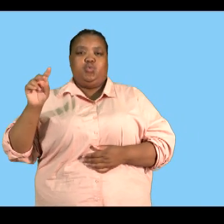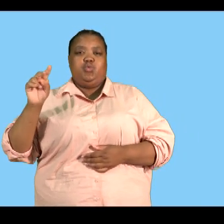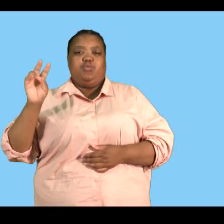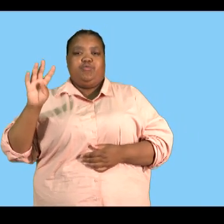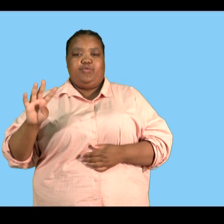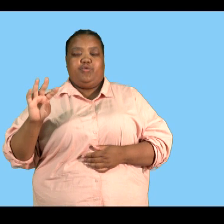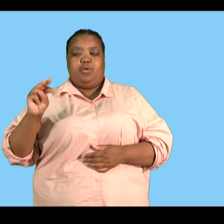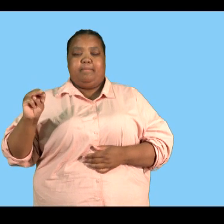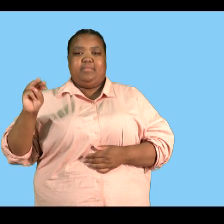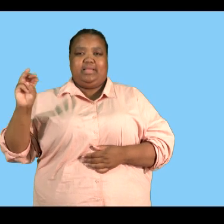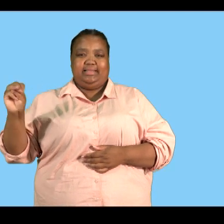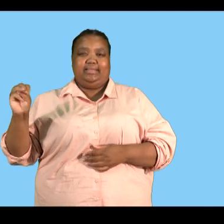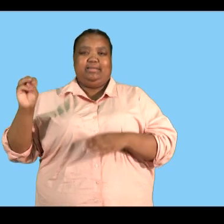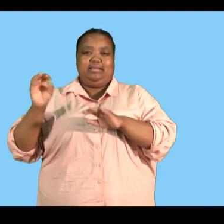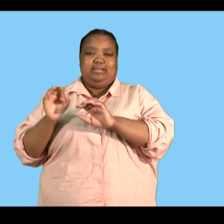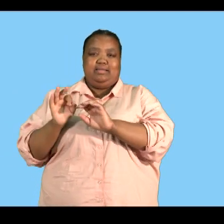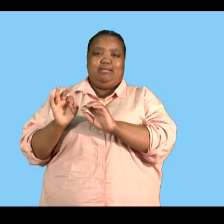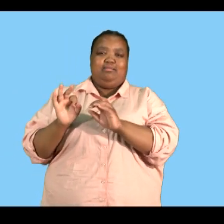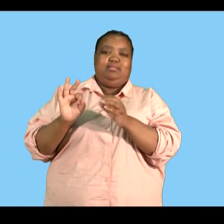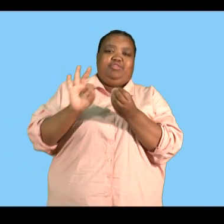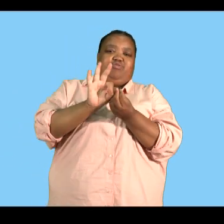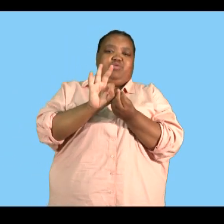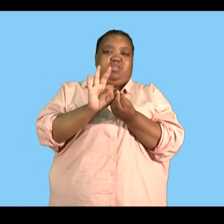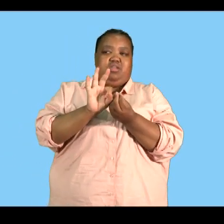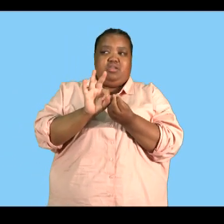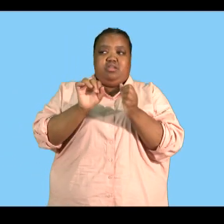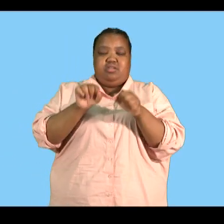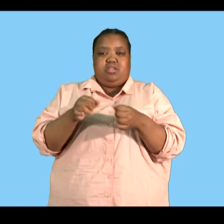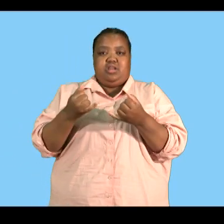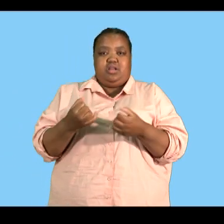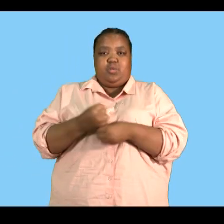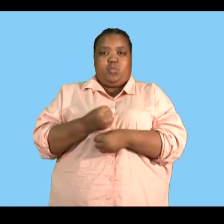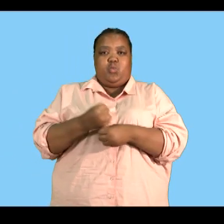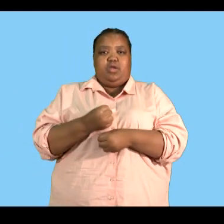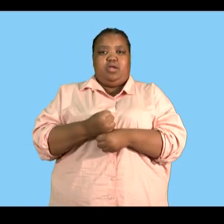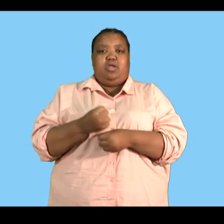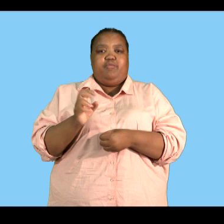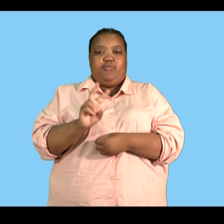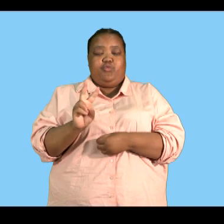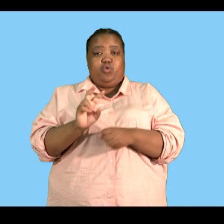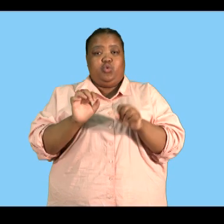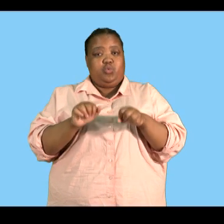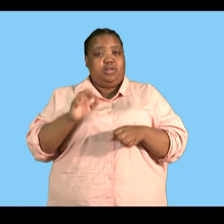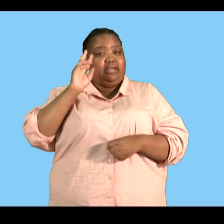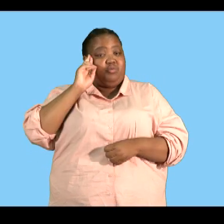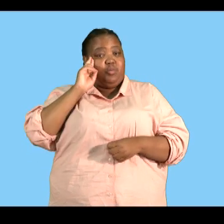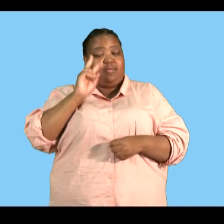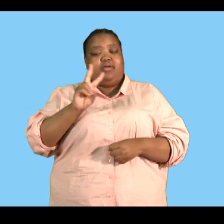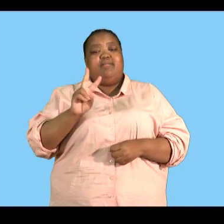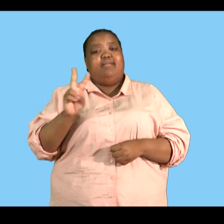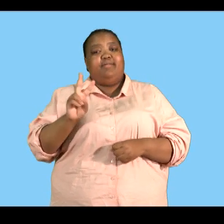9,652,224 millimeter cube, because we are working with volume, and volume, remember, is